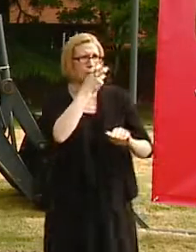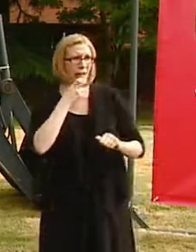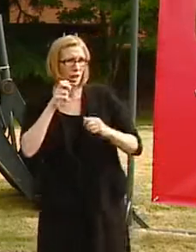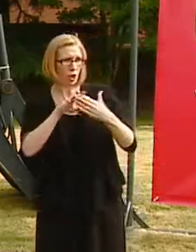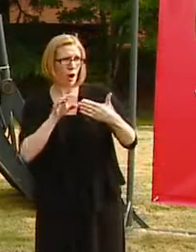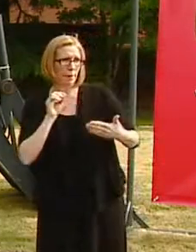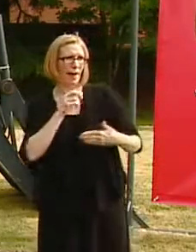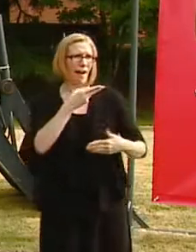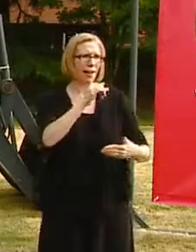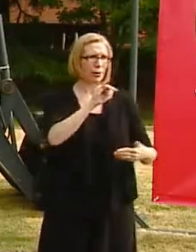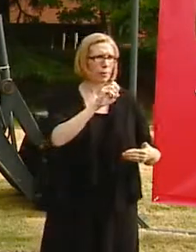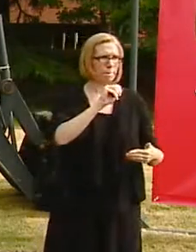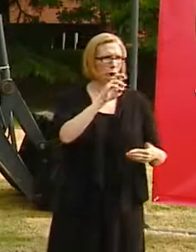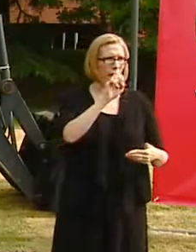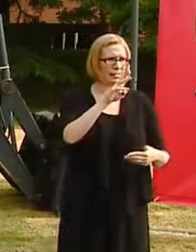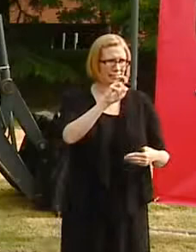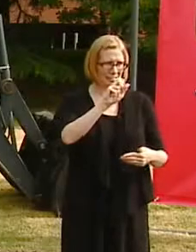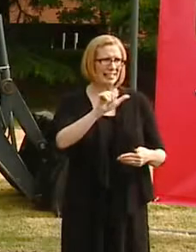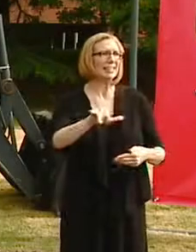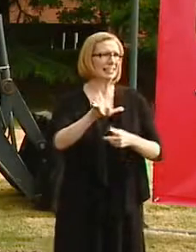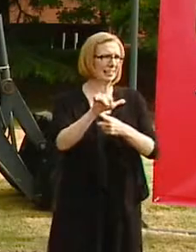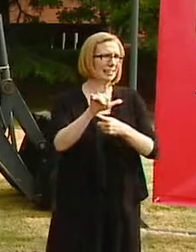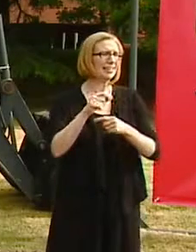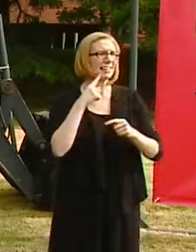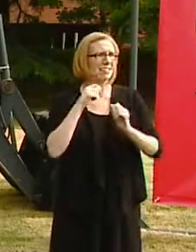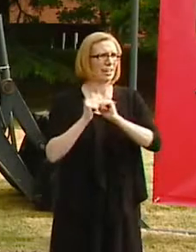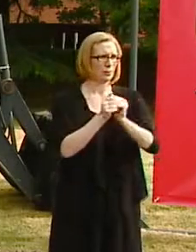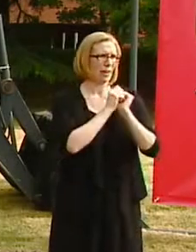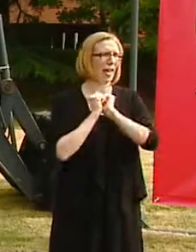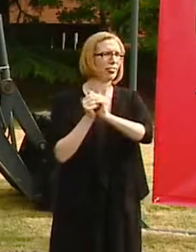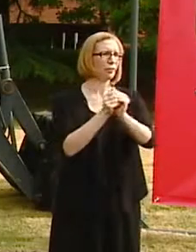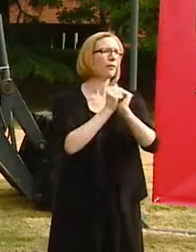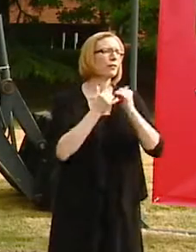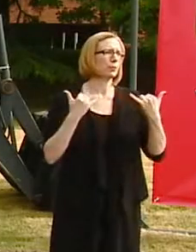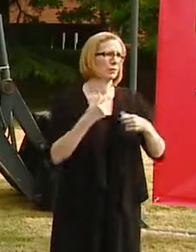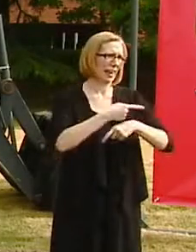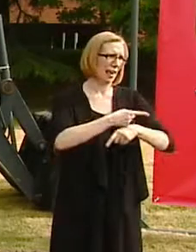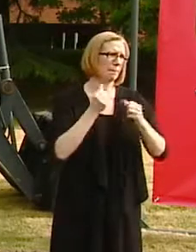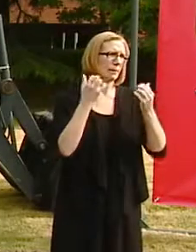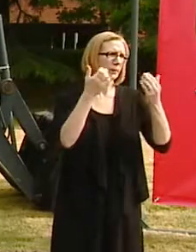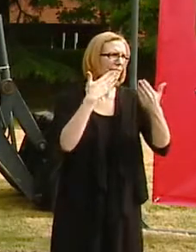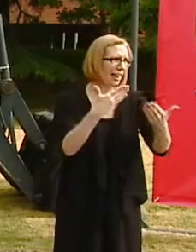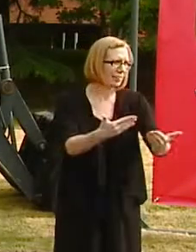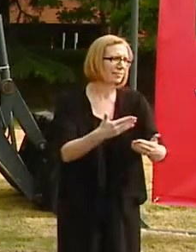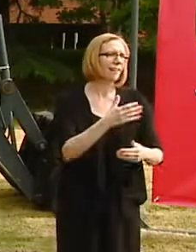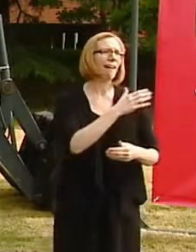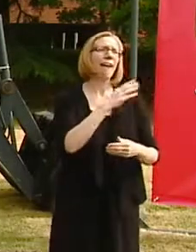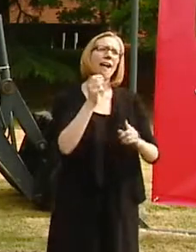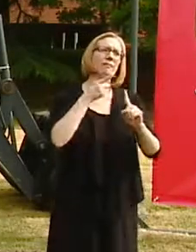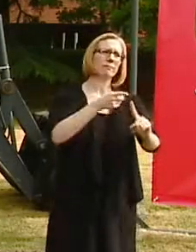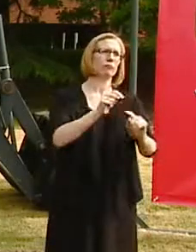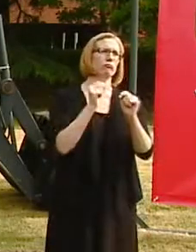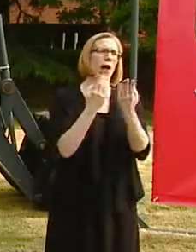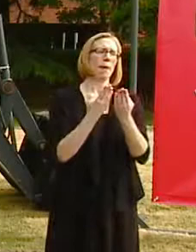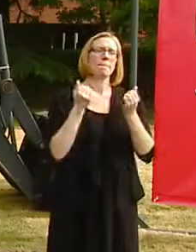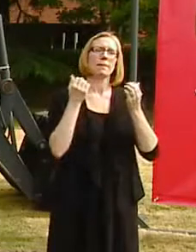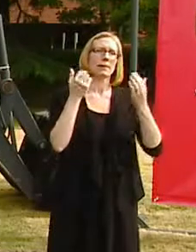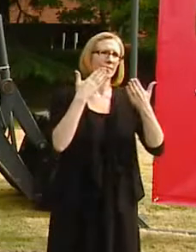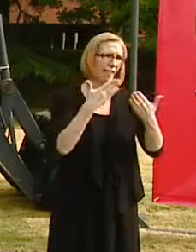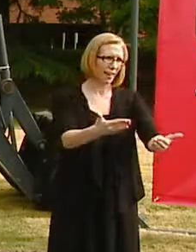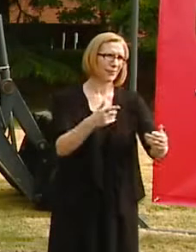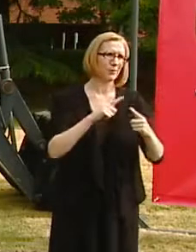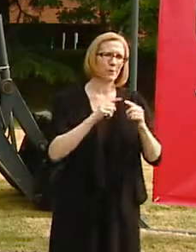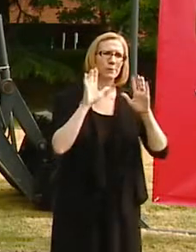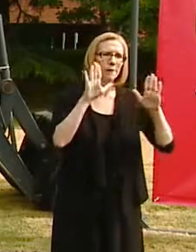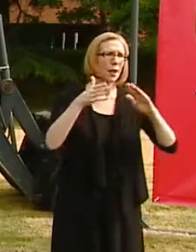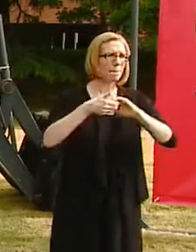Hayumasi. Hayumasi. So we can say that together in unity today. And truly the tribe owes many thanks to our